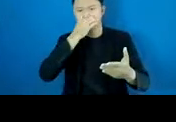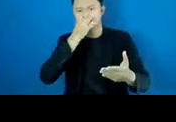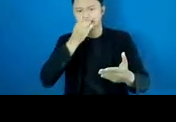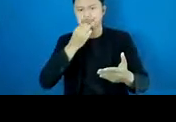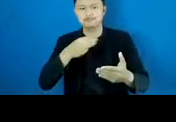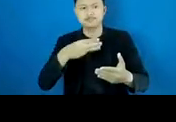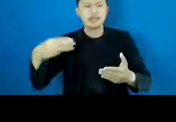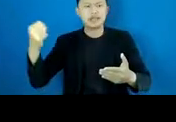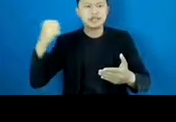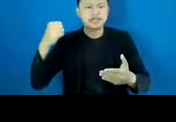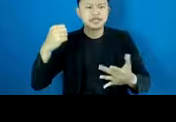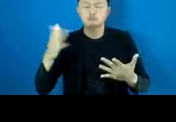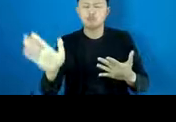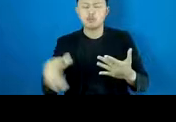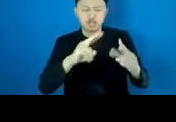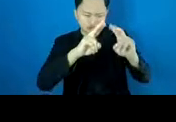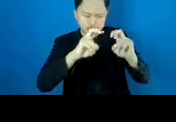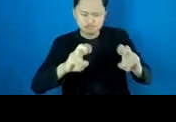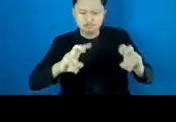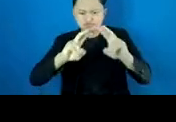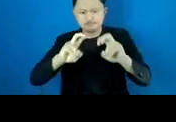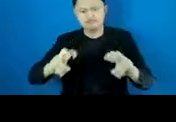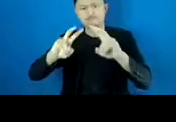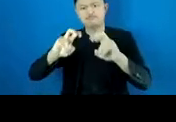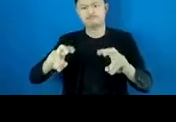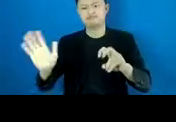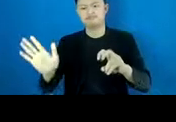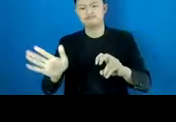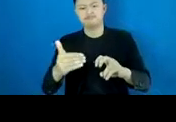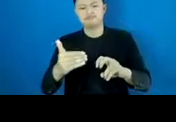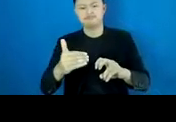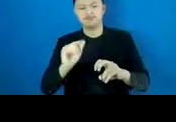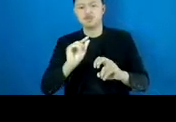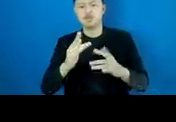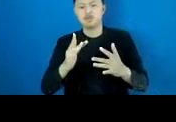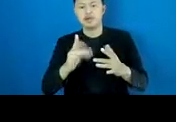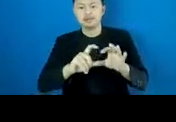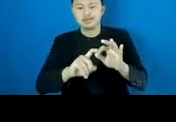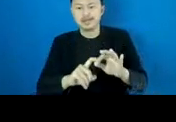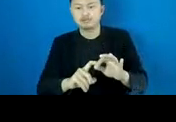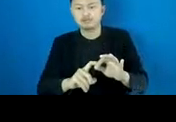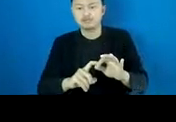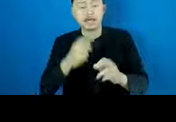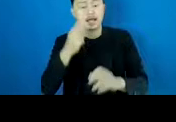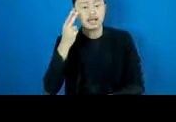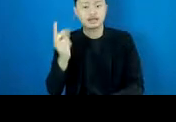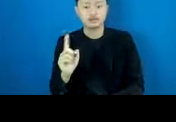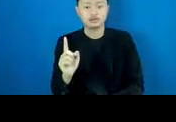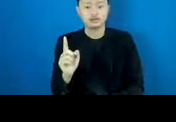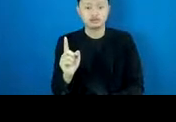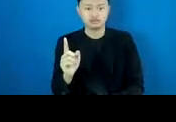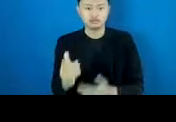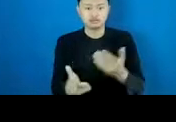demand. However, the air conditioning is more dependent on the duration of the trip rather than the